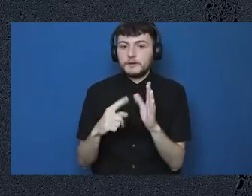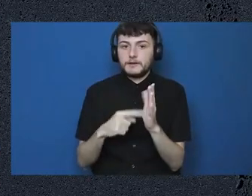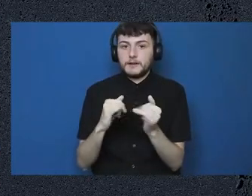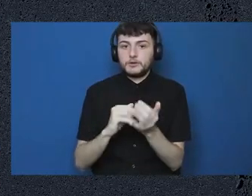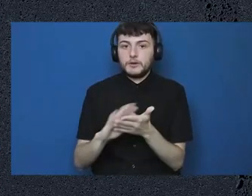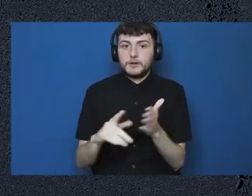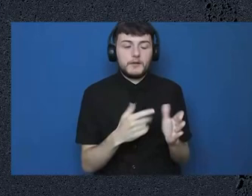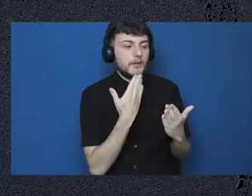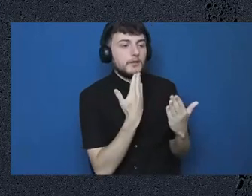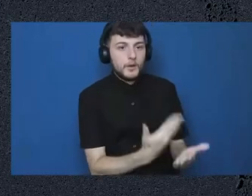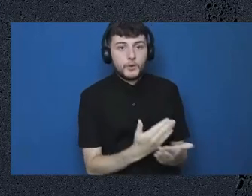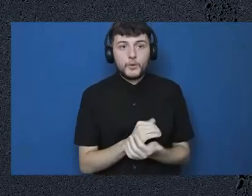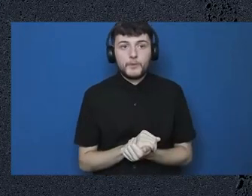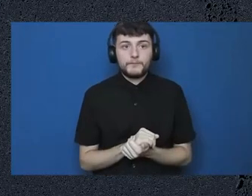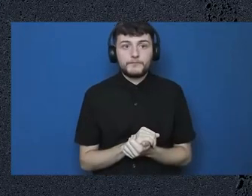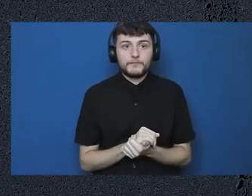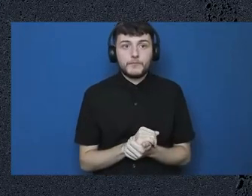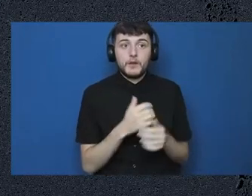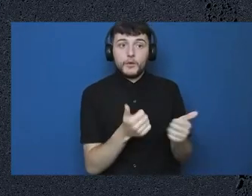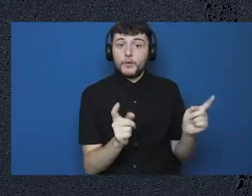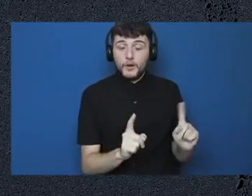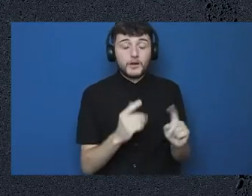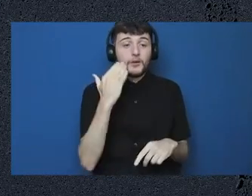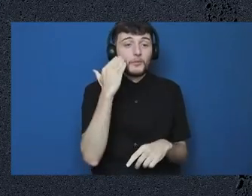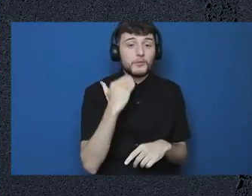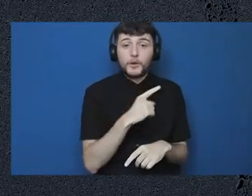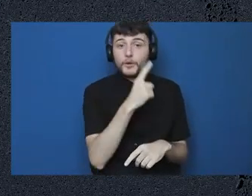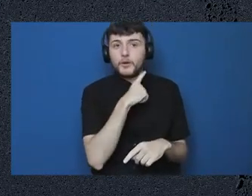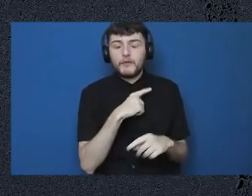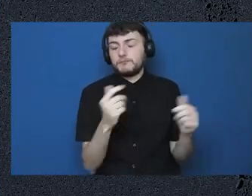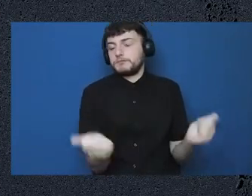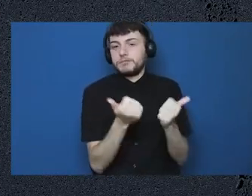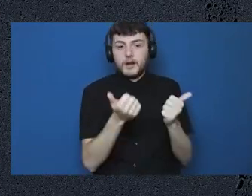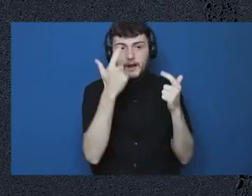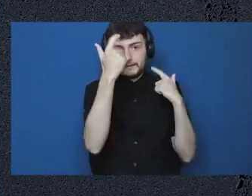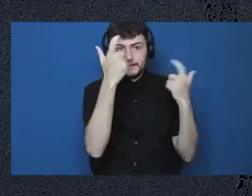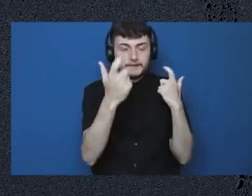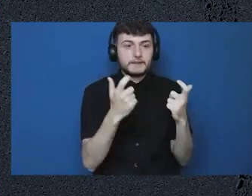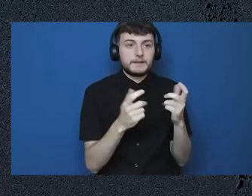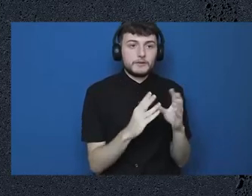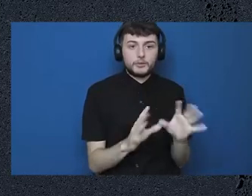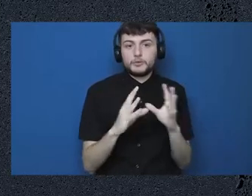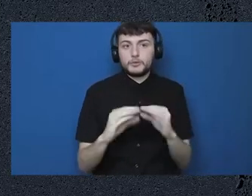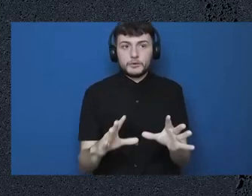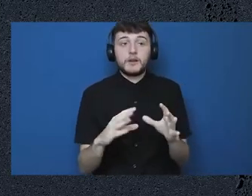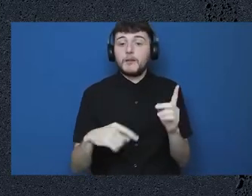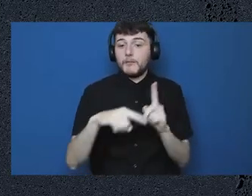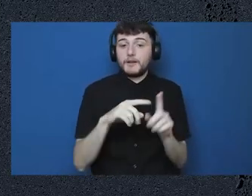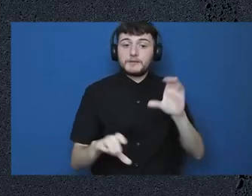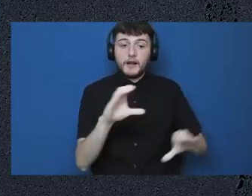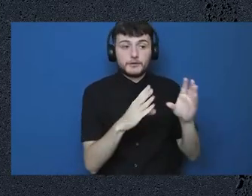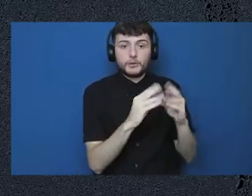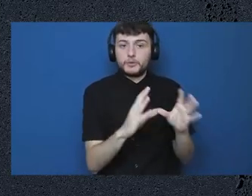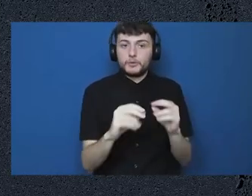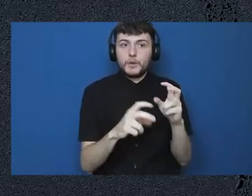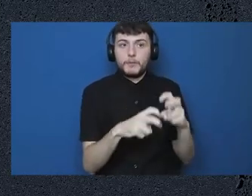girls and women have all the solutions, especially scientific solutions, and that's what we're here to discuss today. And we are here to discuss the joys of being